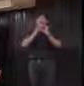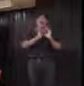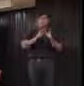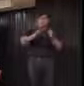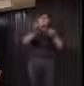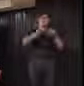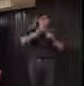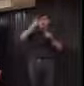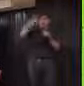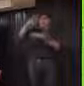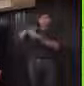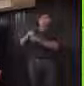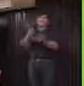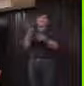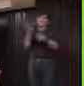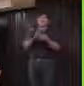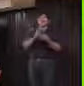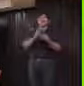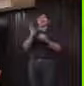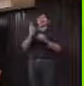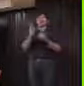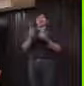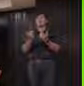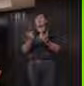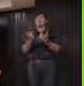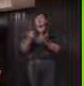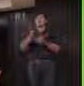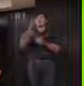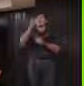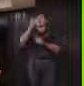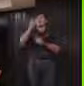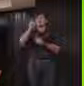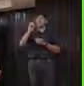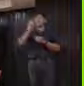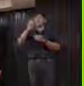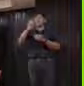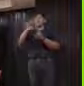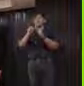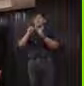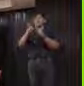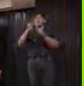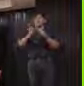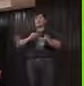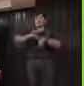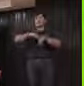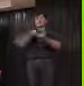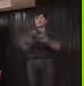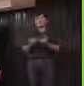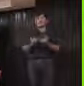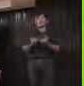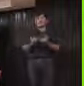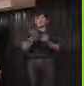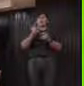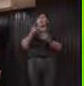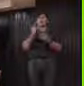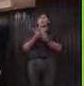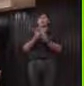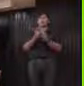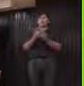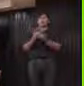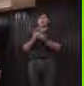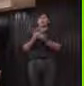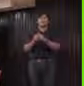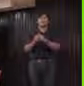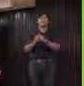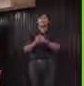ever. So generally, we take the question on 370 and 35A being the need of the hour. So why condemn those who did it at that